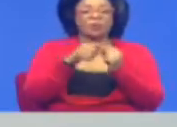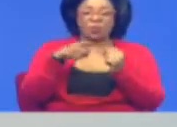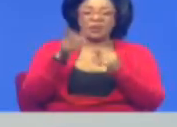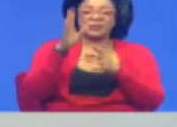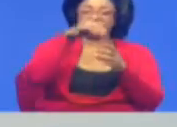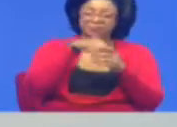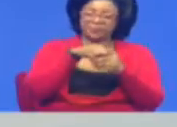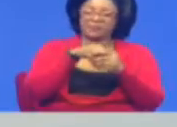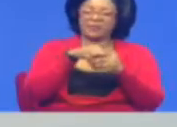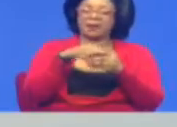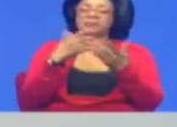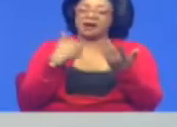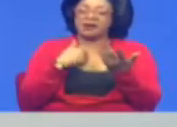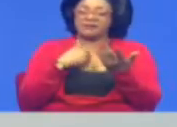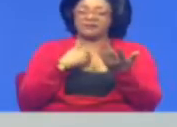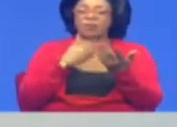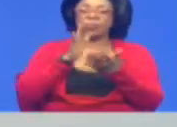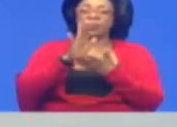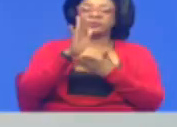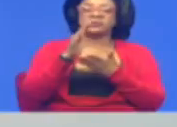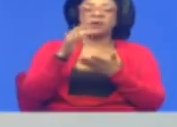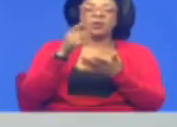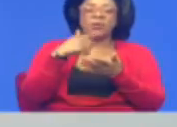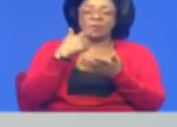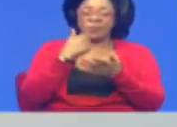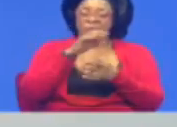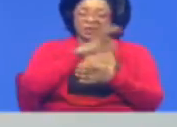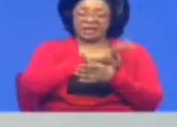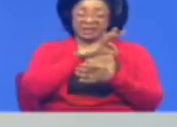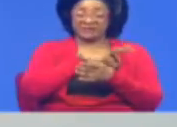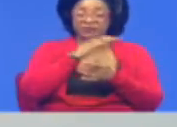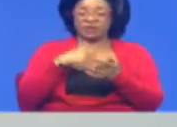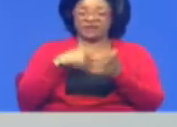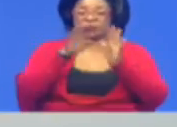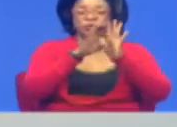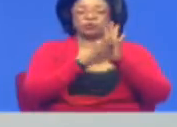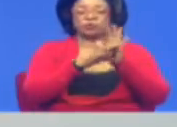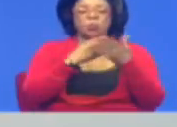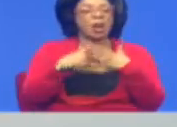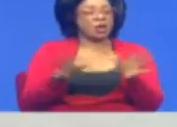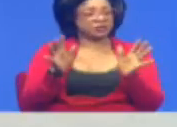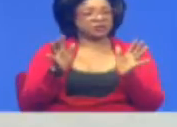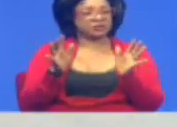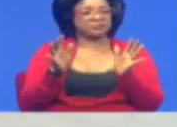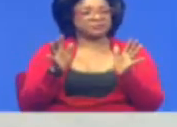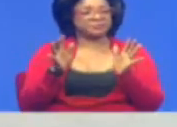back the gains made by the 2010 constitution. Vincent Oduor reports.